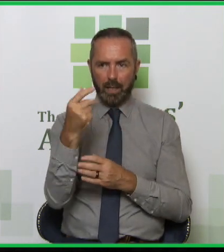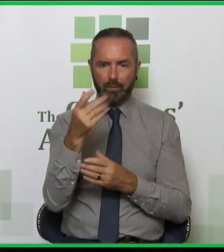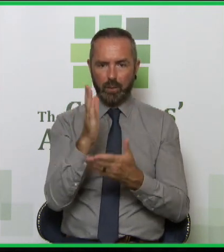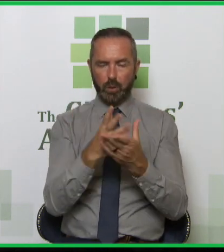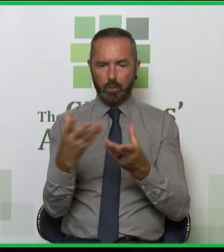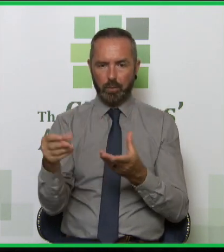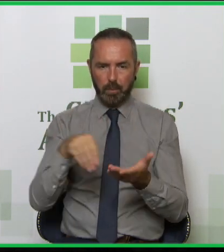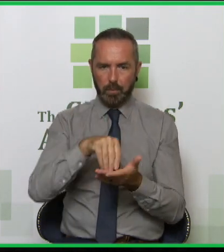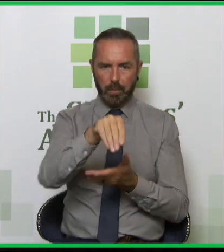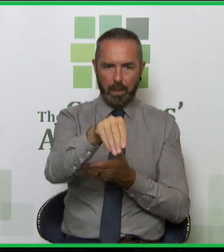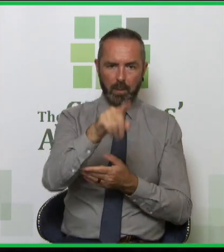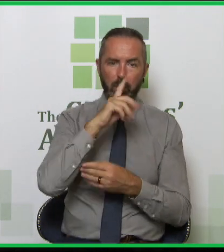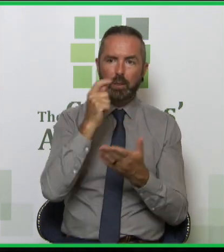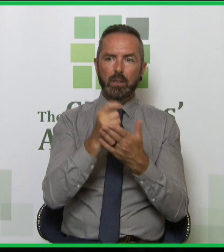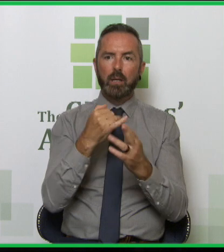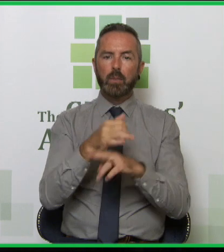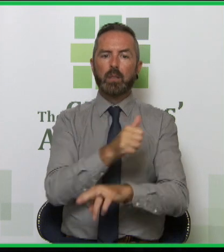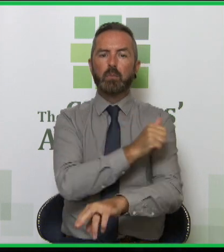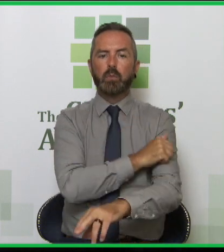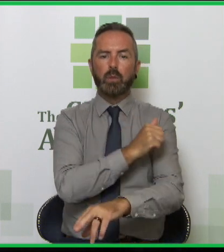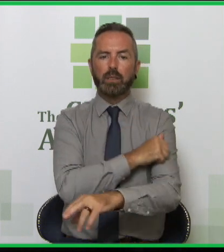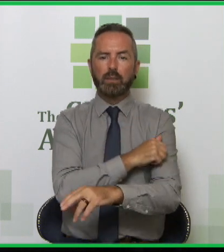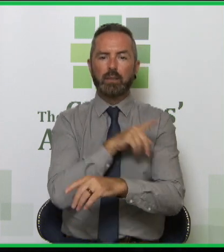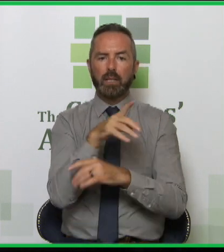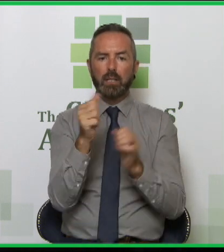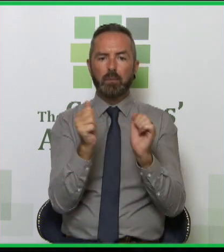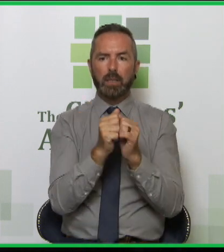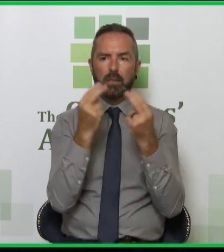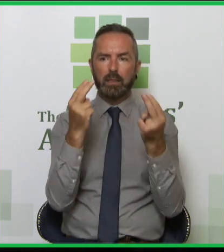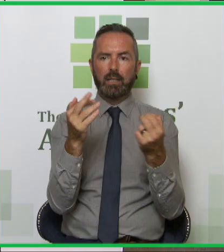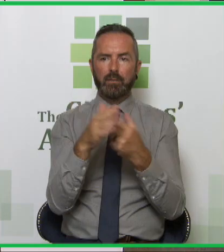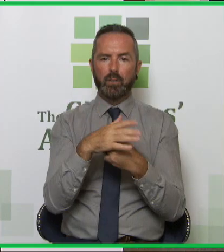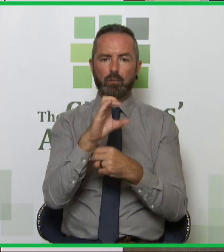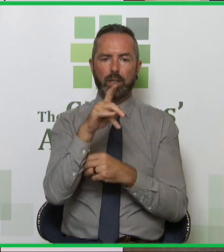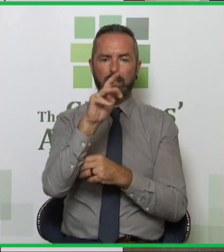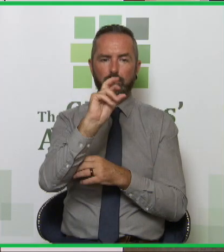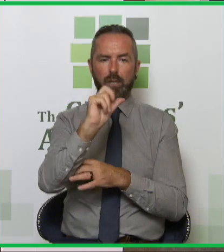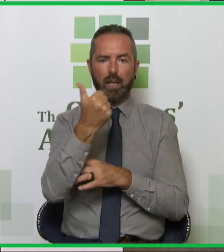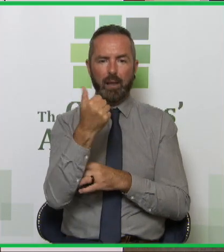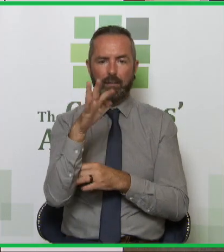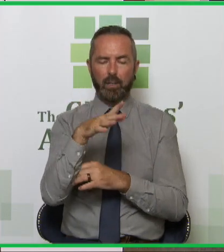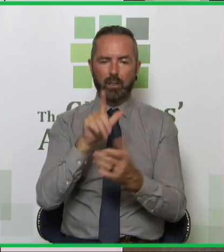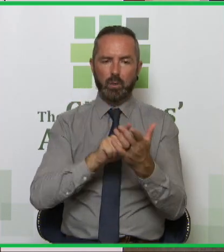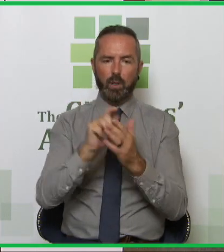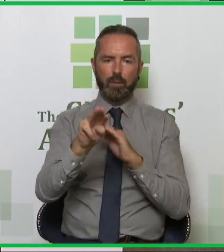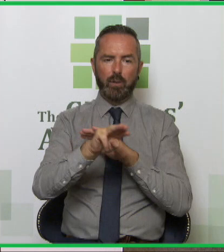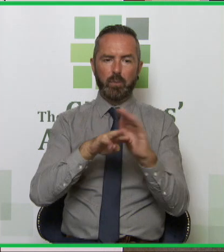payment, but time spent in prison is regarded as meeting the criteria towards that 12-month